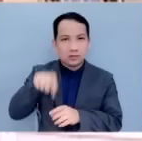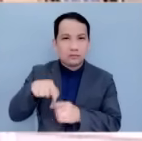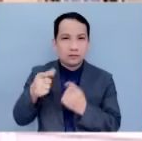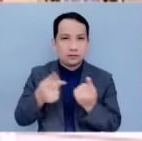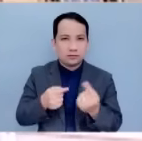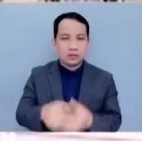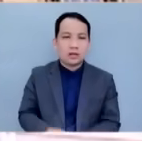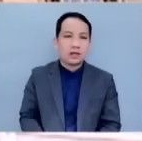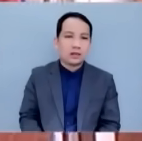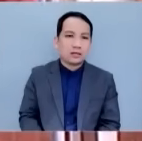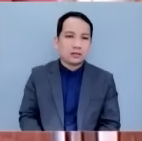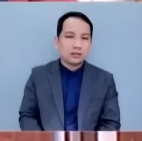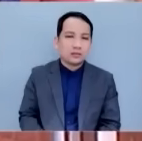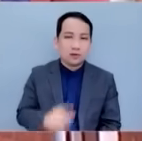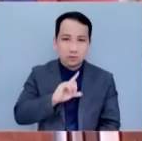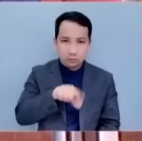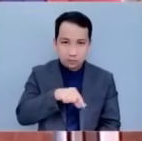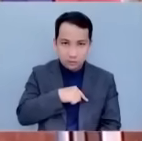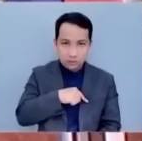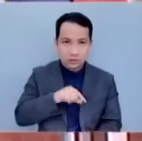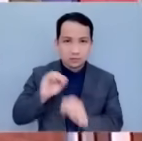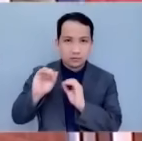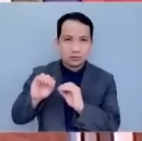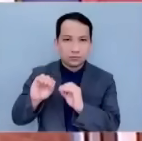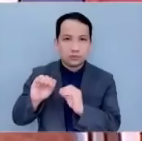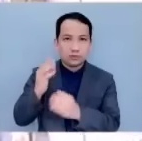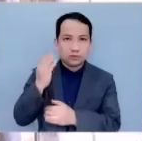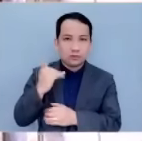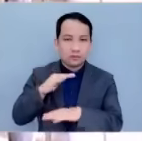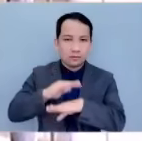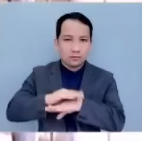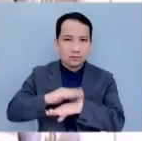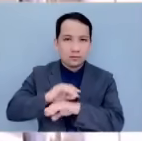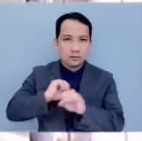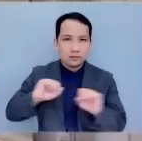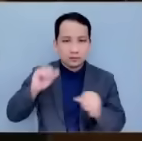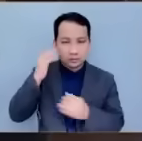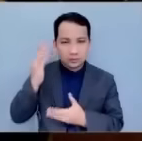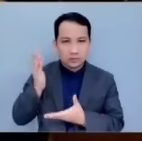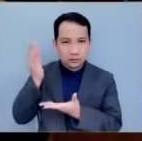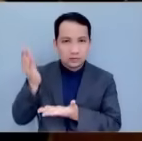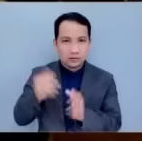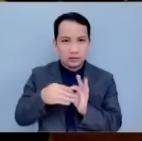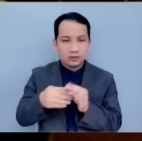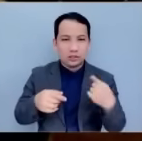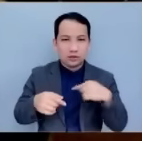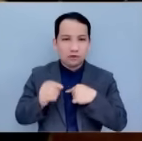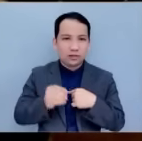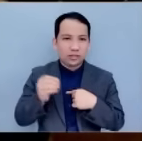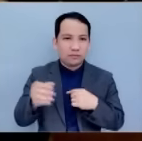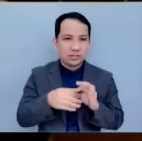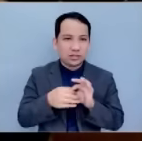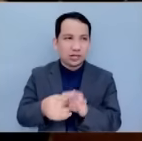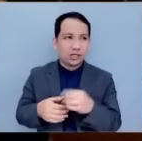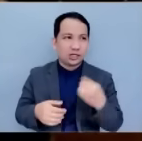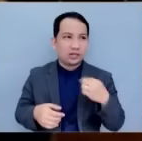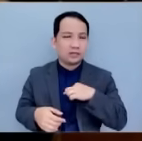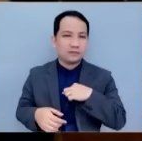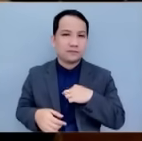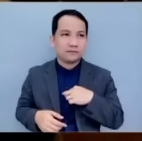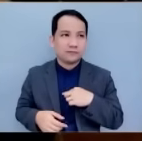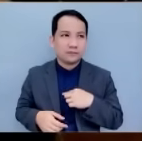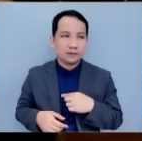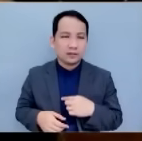sa kalidad ng turo, posible rin daw maging banta sa seguridad ang panukala. This susceptibility to external and